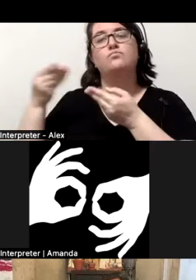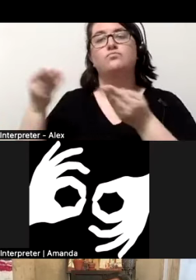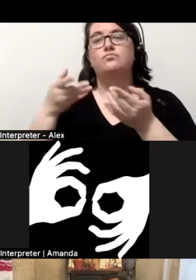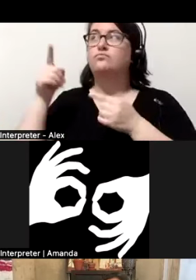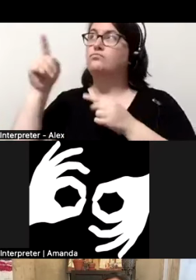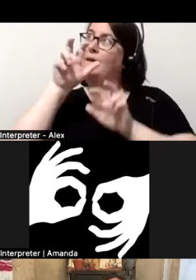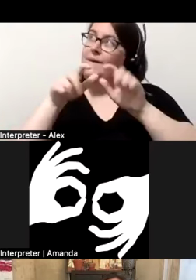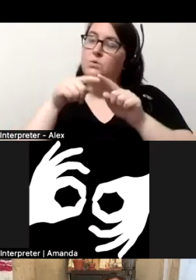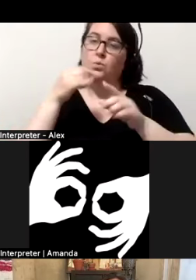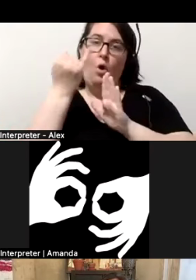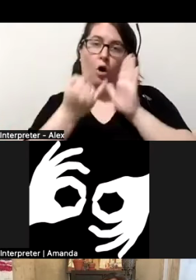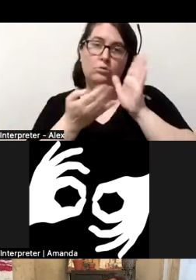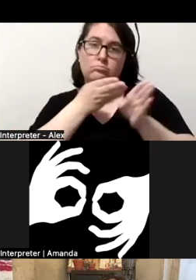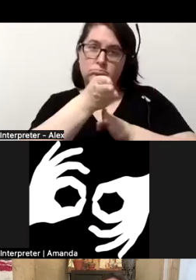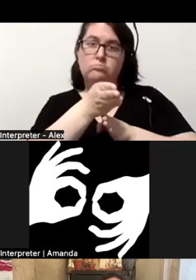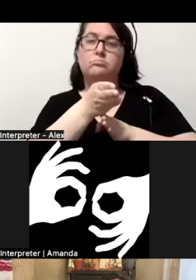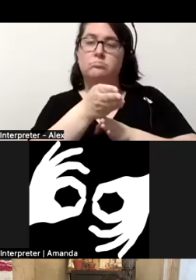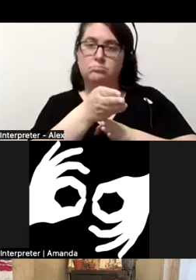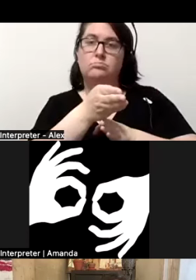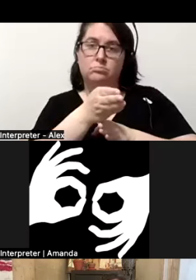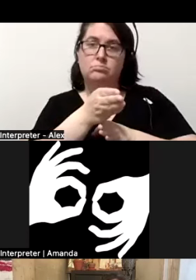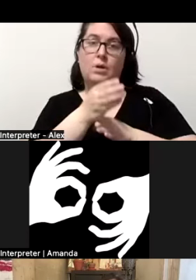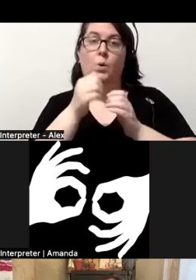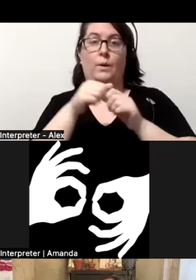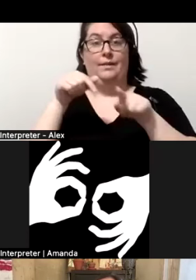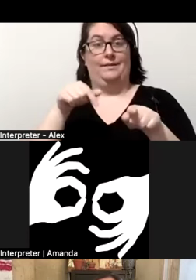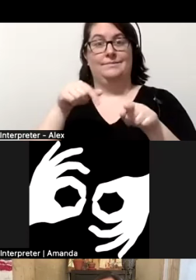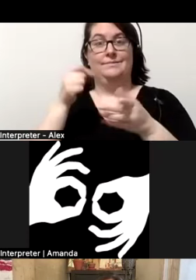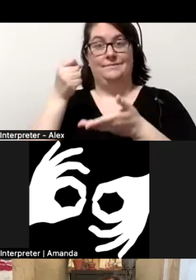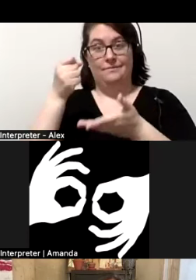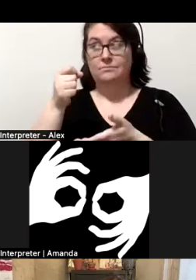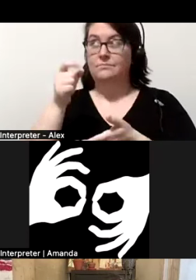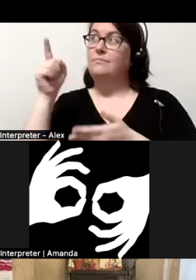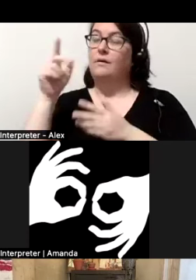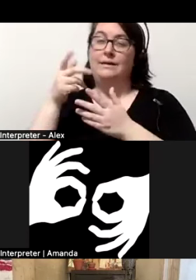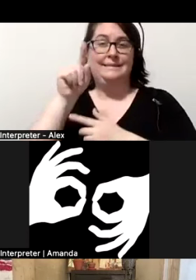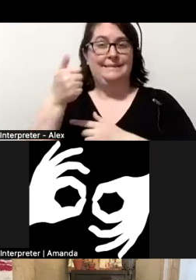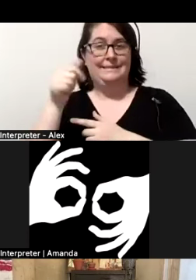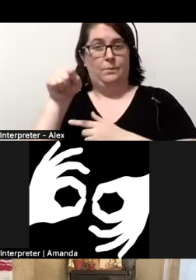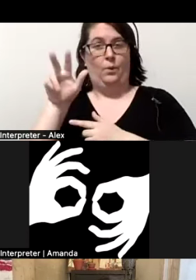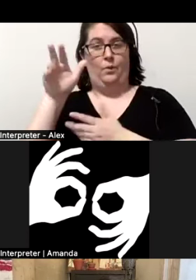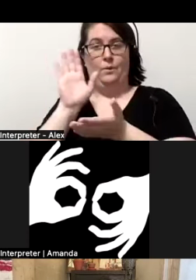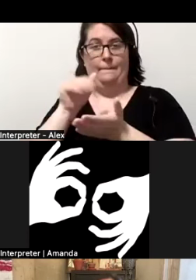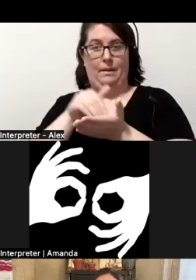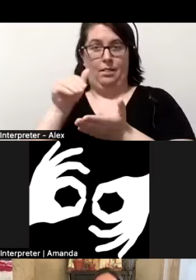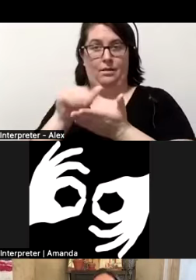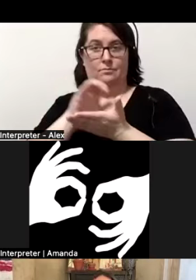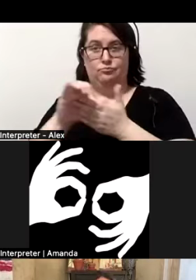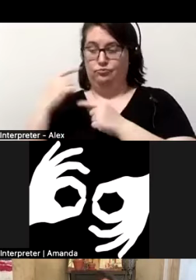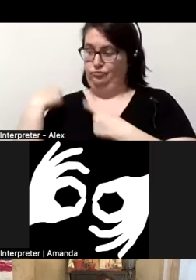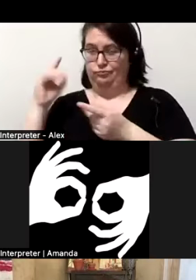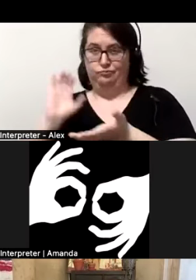in the arts, and through the CKAF, the city has invested over $10.3 million to date.